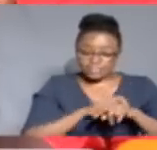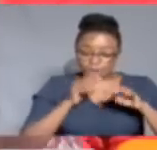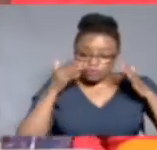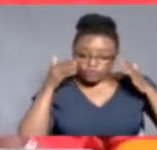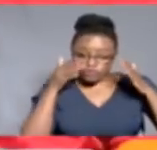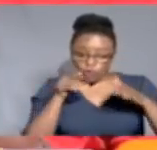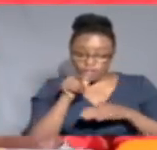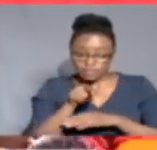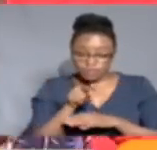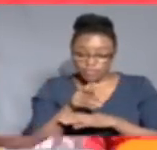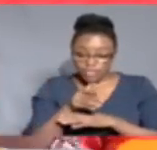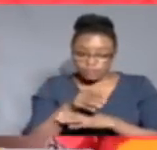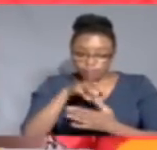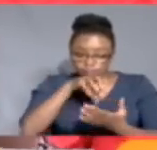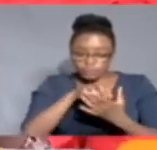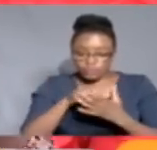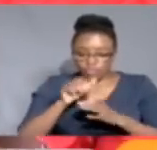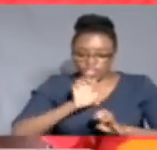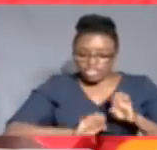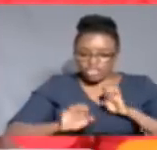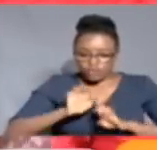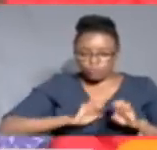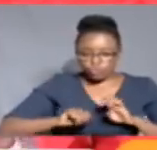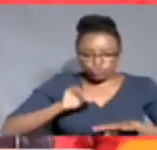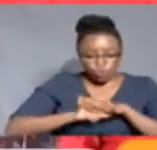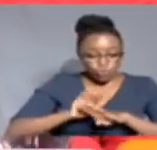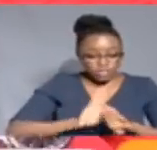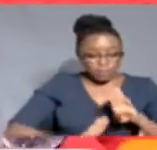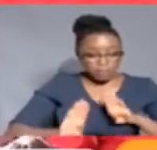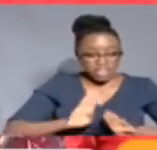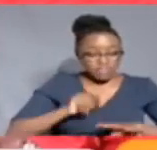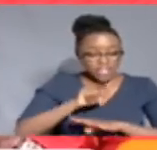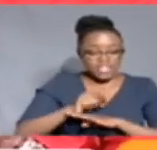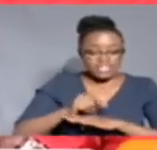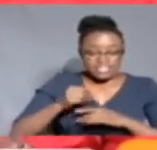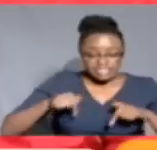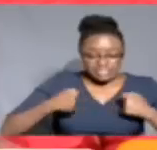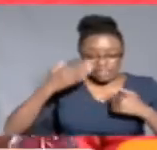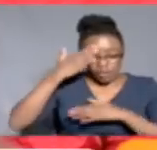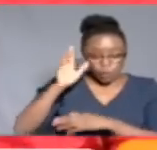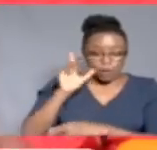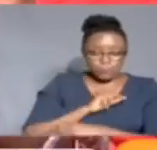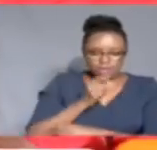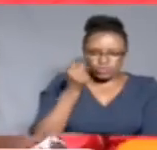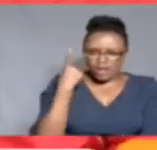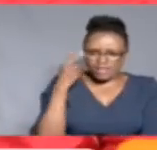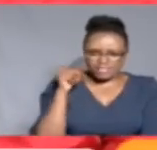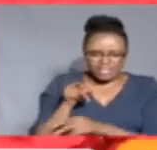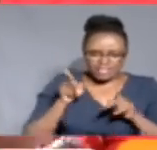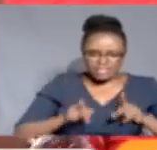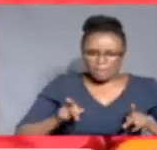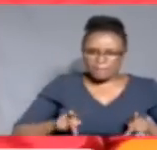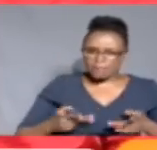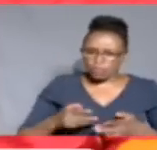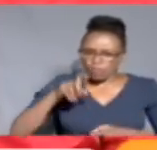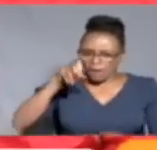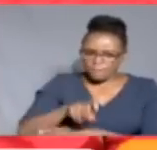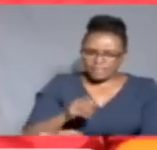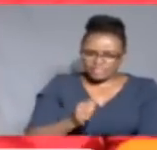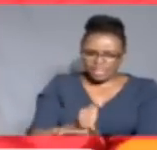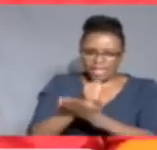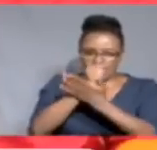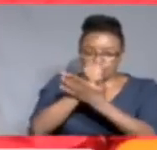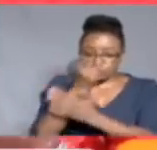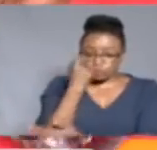the component of emotional intelligence, that is about self-awareness. To understand these guys, you must help them